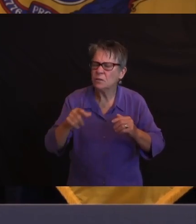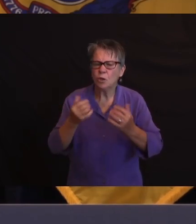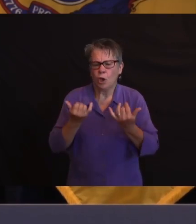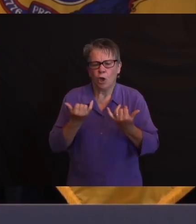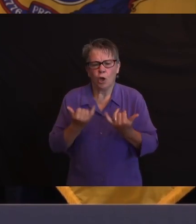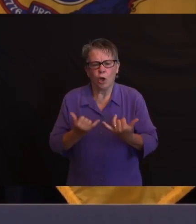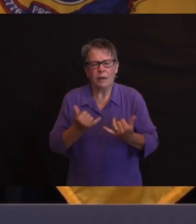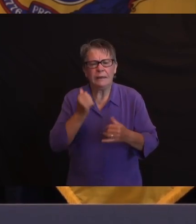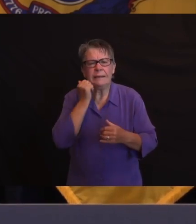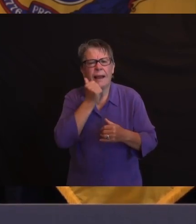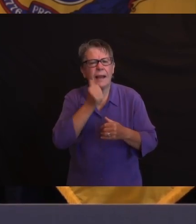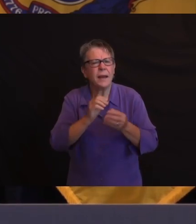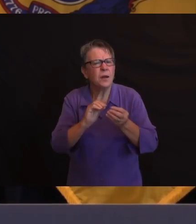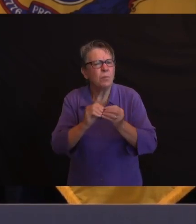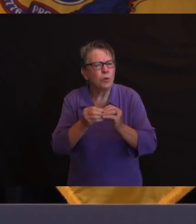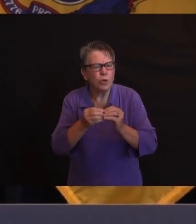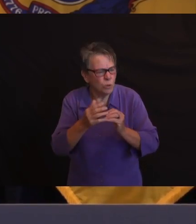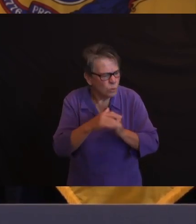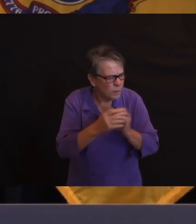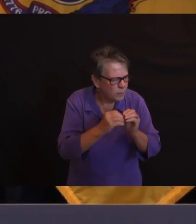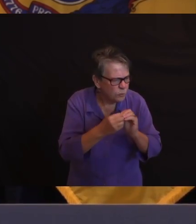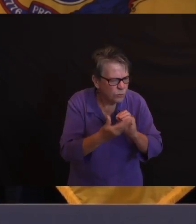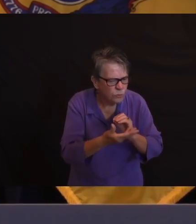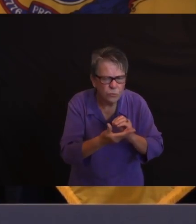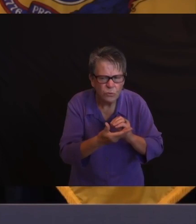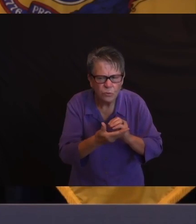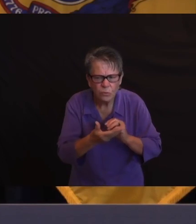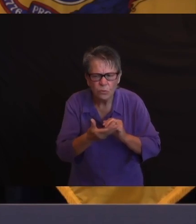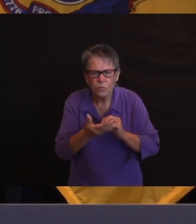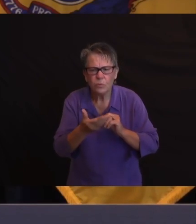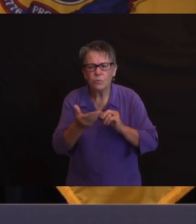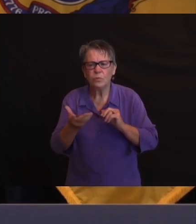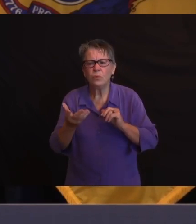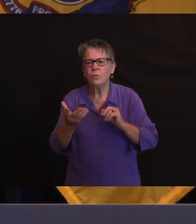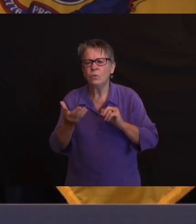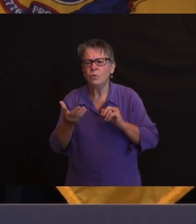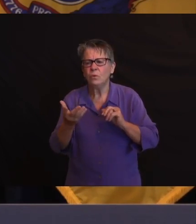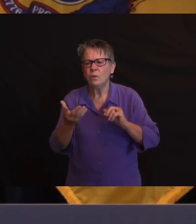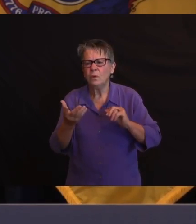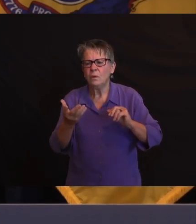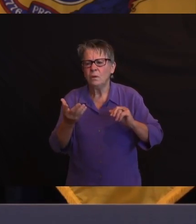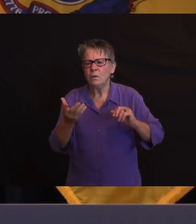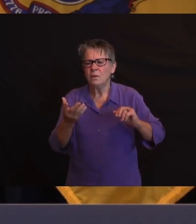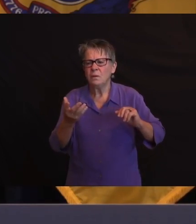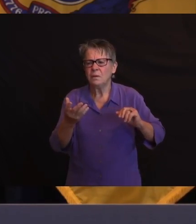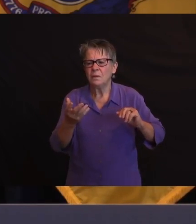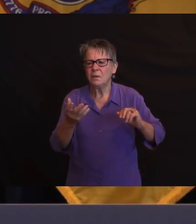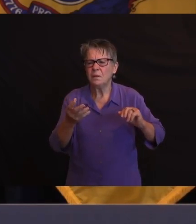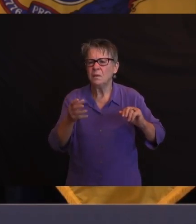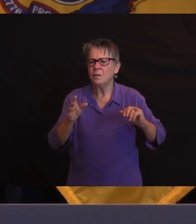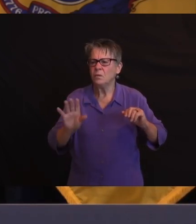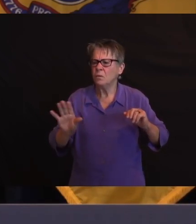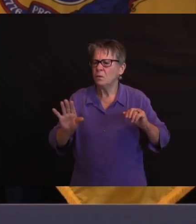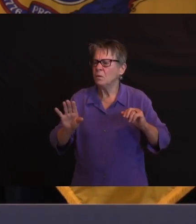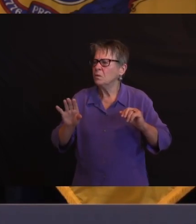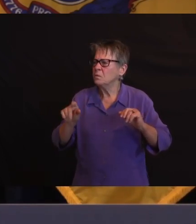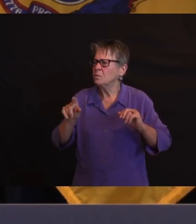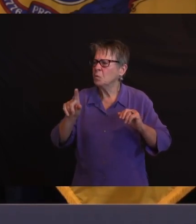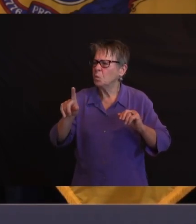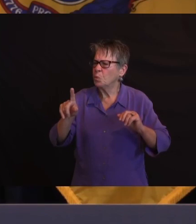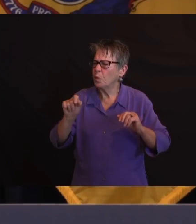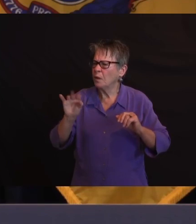we'll get to the 2.6 million? Yeah, sorry, it's 170 a week, so you could do something like 12 weeks. And it